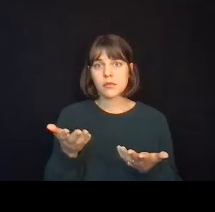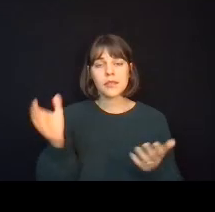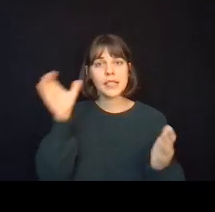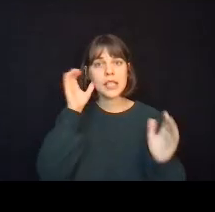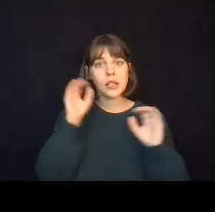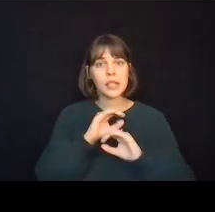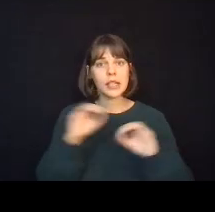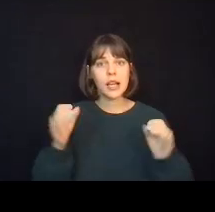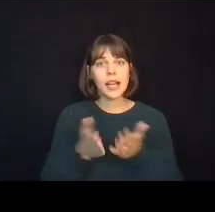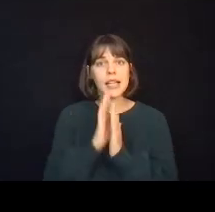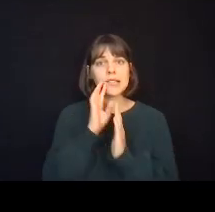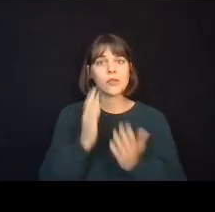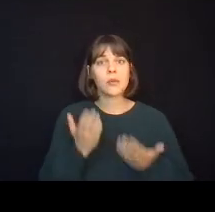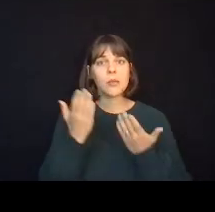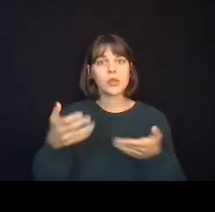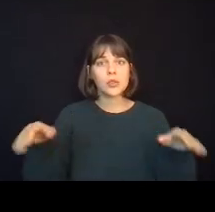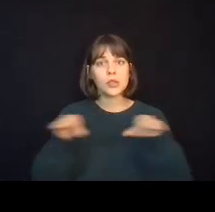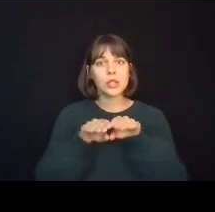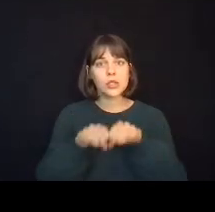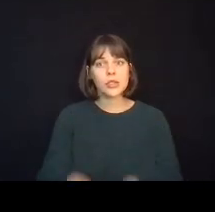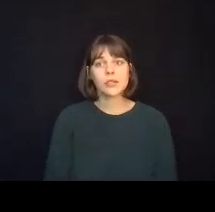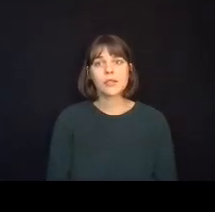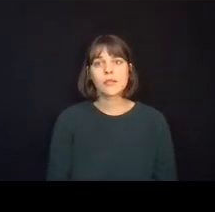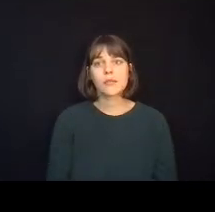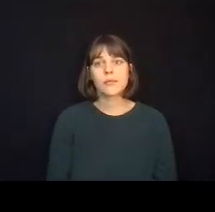Hearing none, I ask for a motion to adjourn.